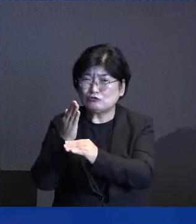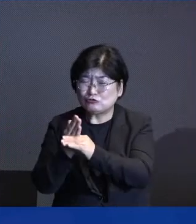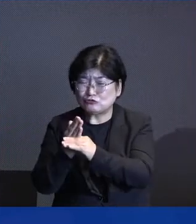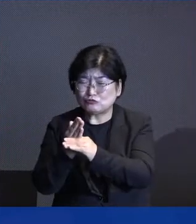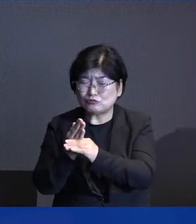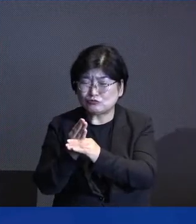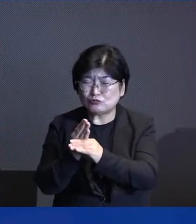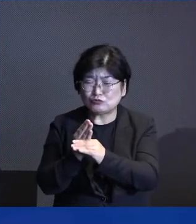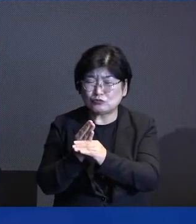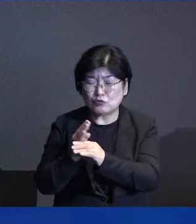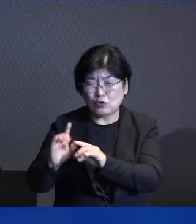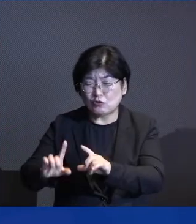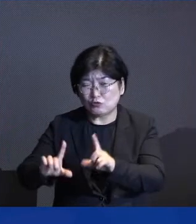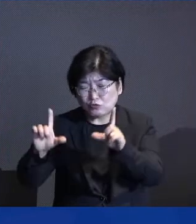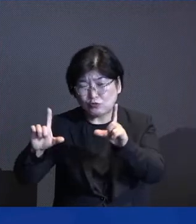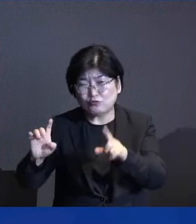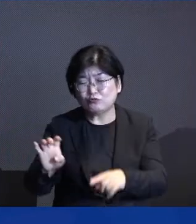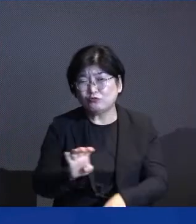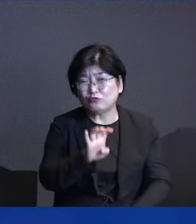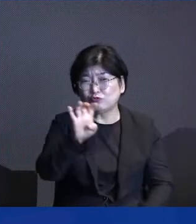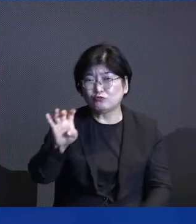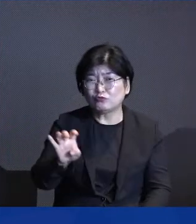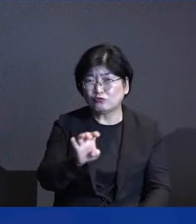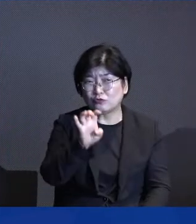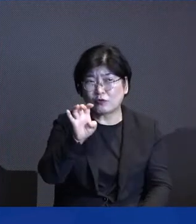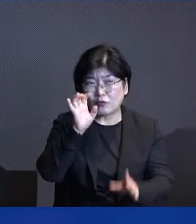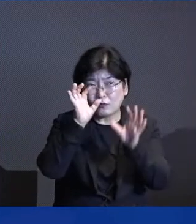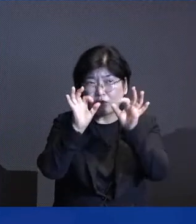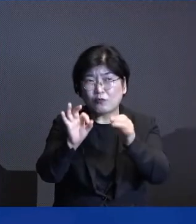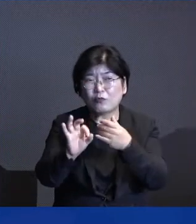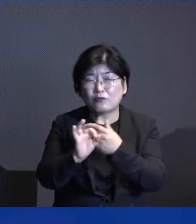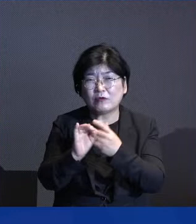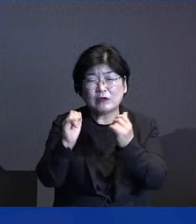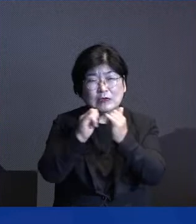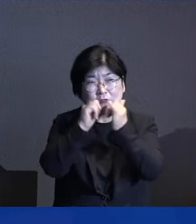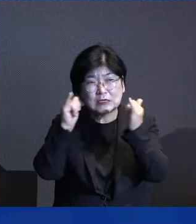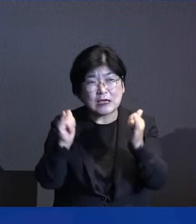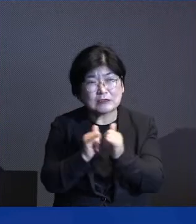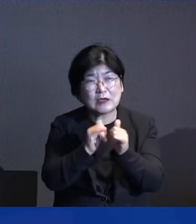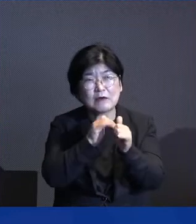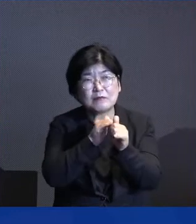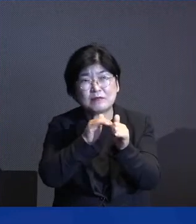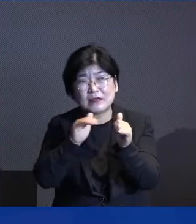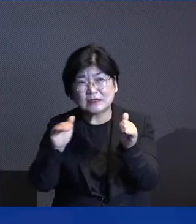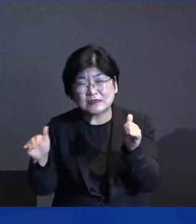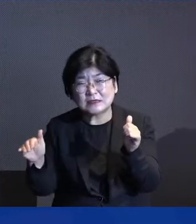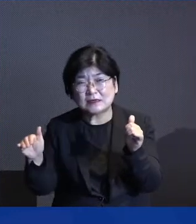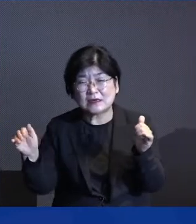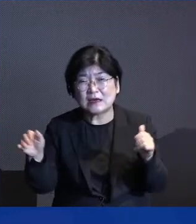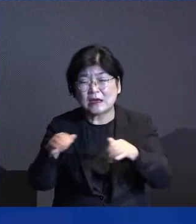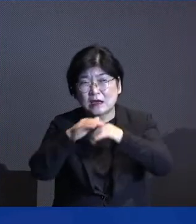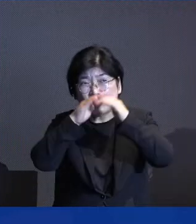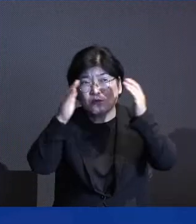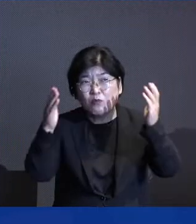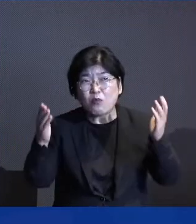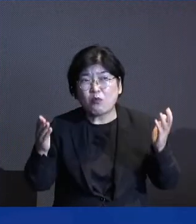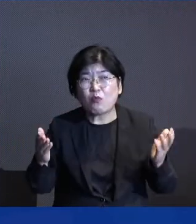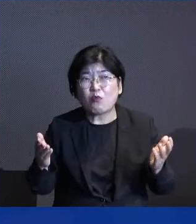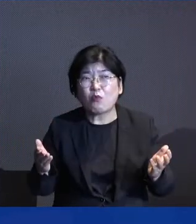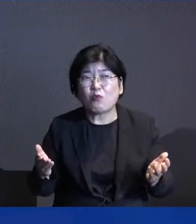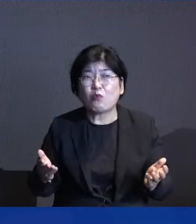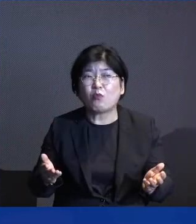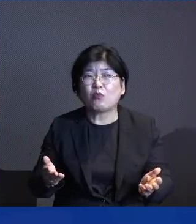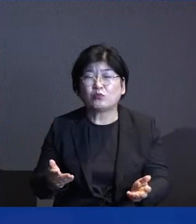in Middle Eastern European countries, social exclusion indicators were all significantly associated